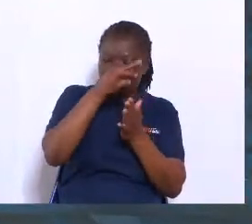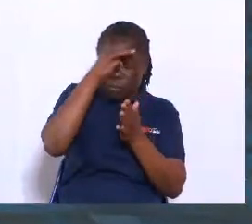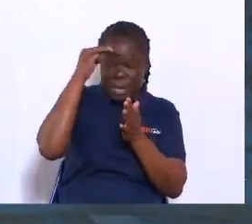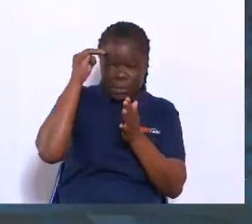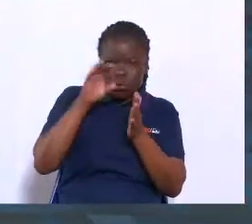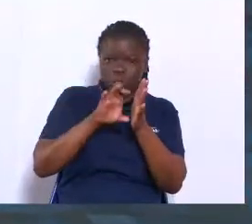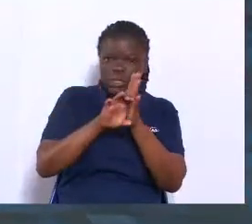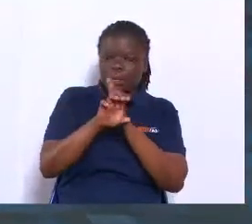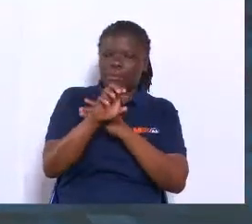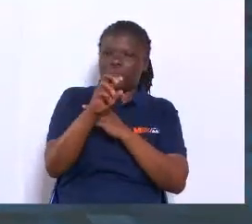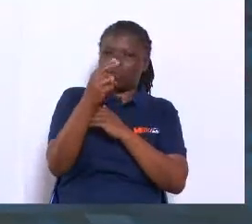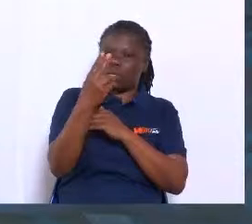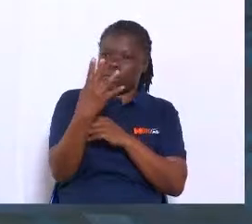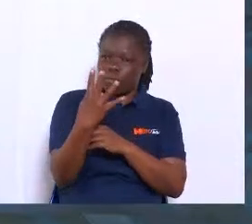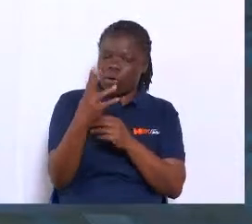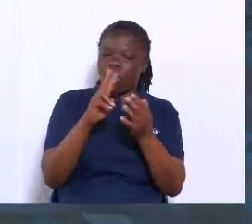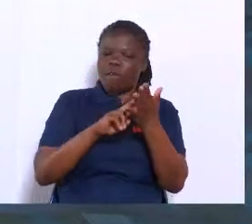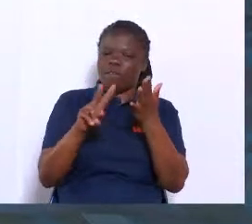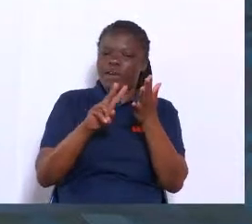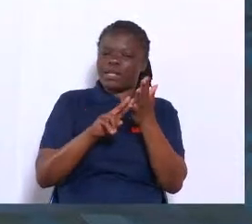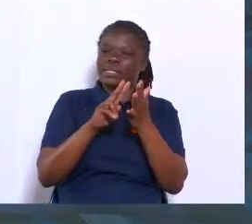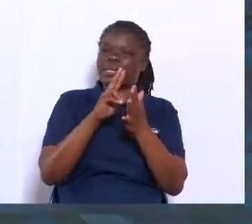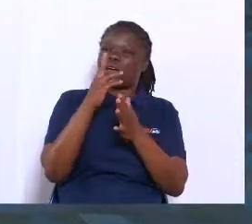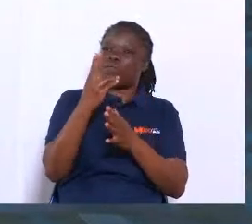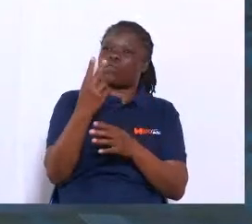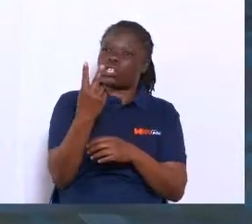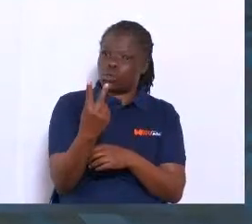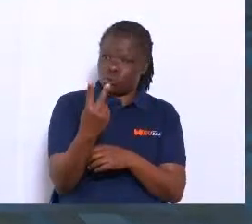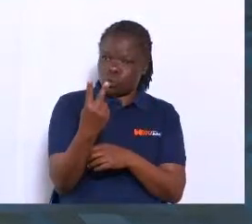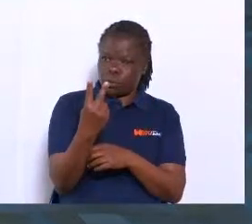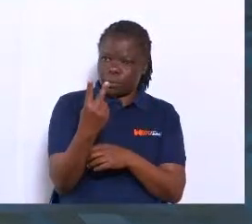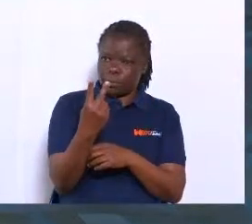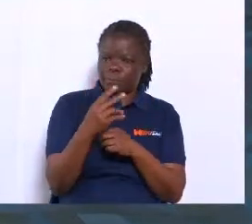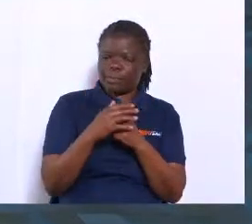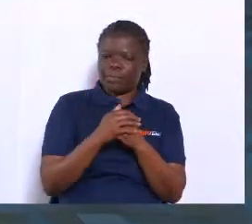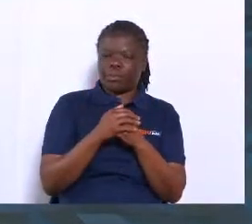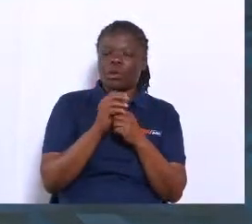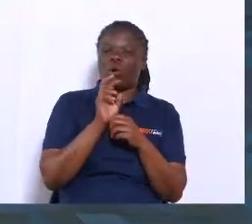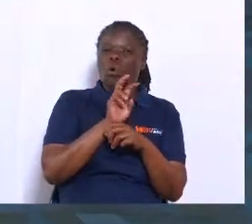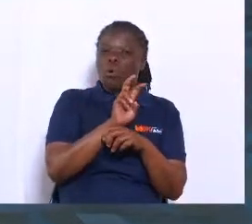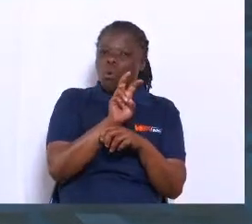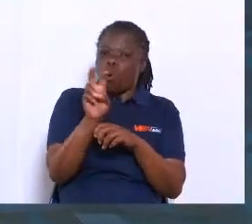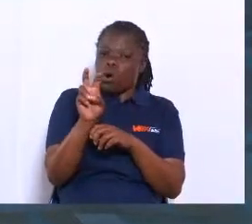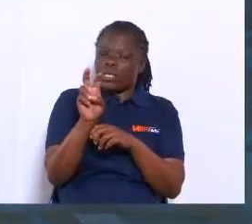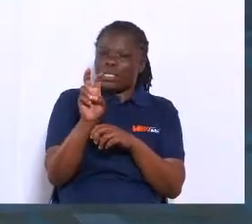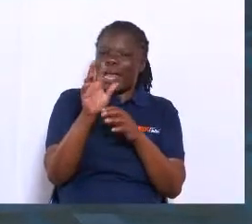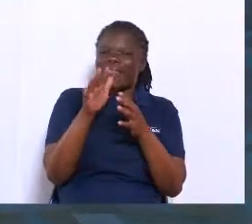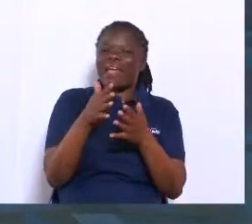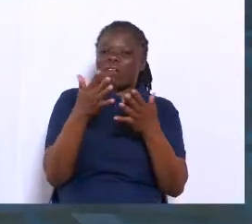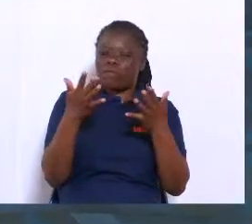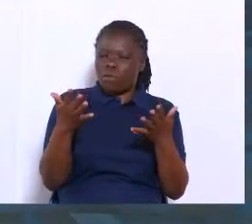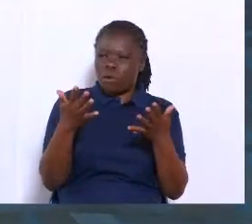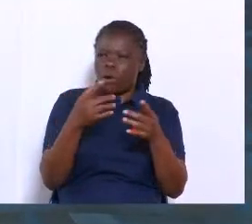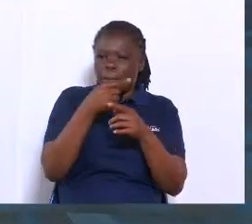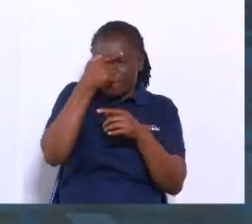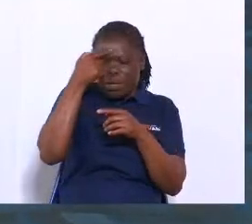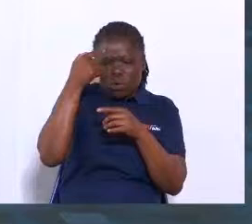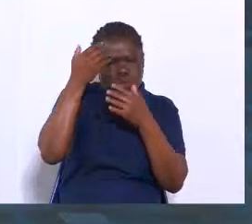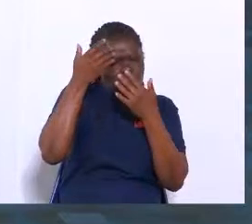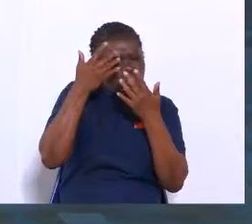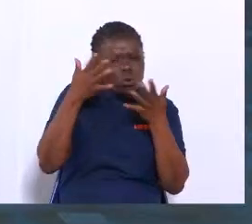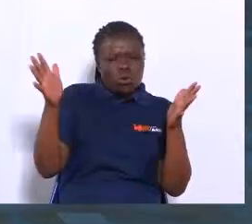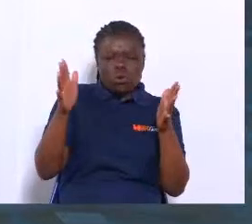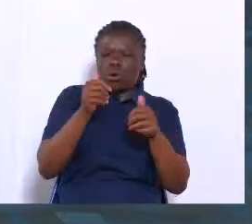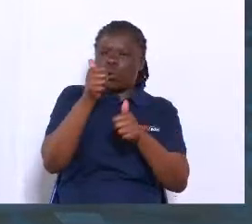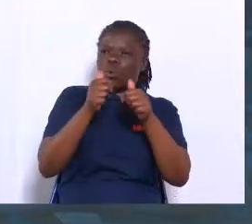24, verse 42 and onward, watch therefore, for you do not know what